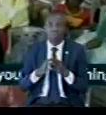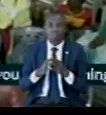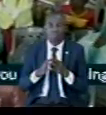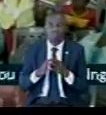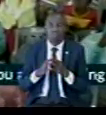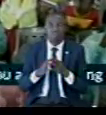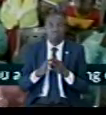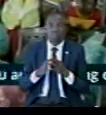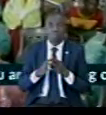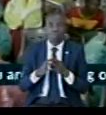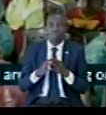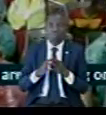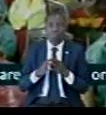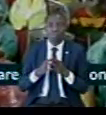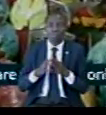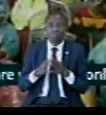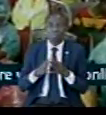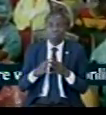Please, if you have not been